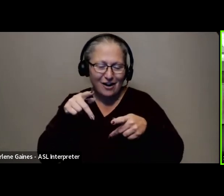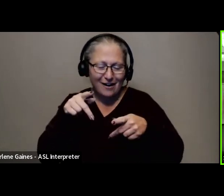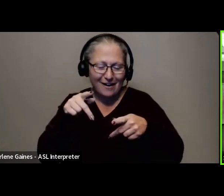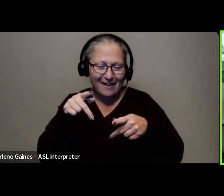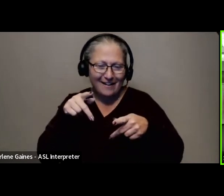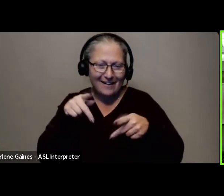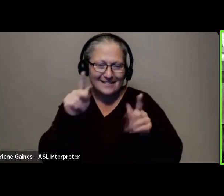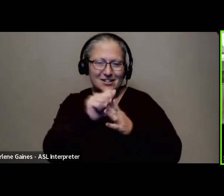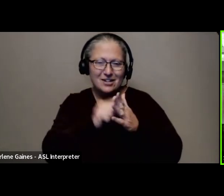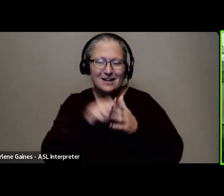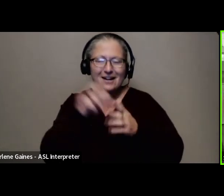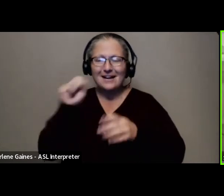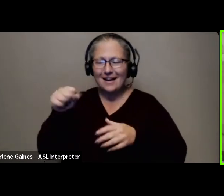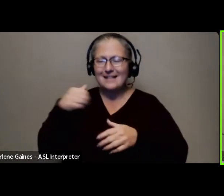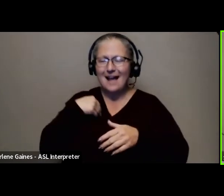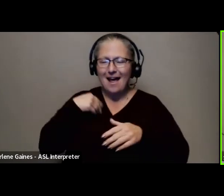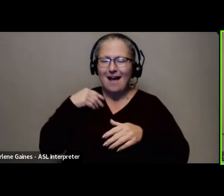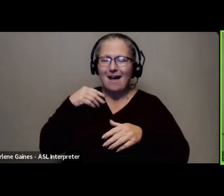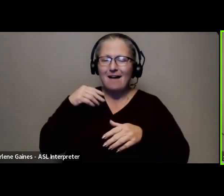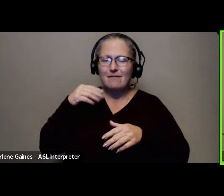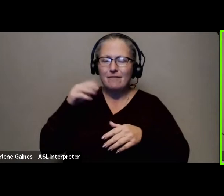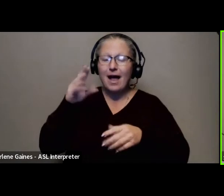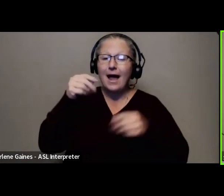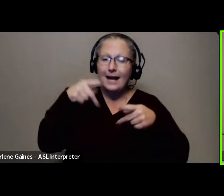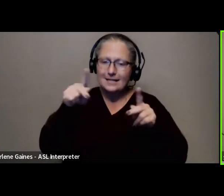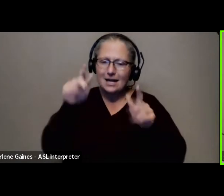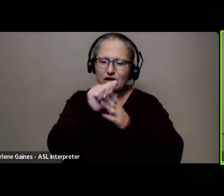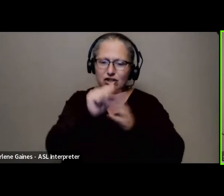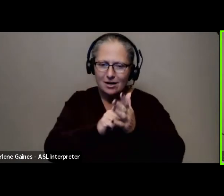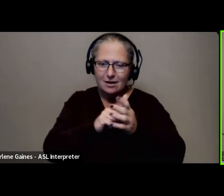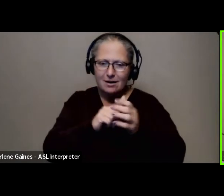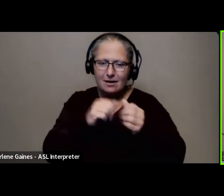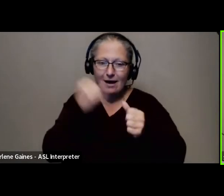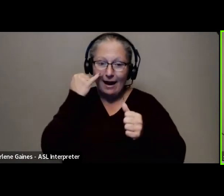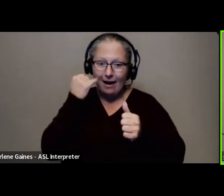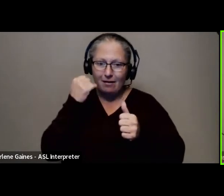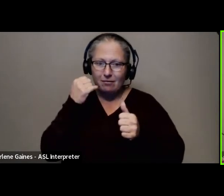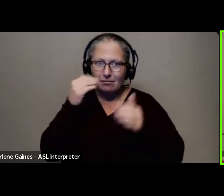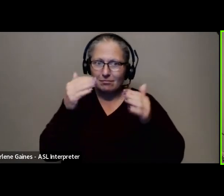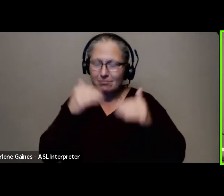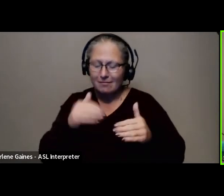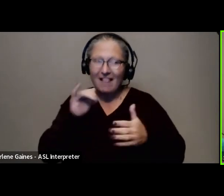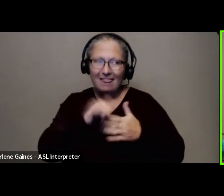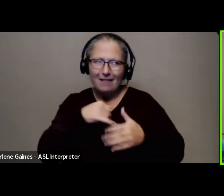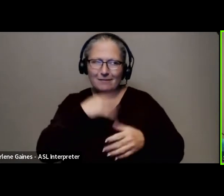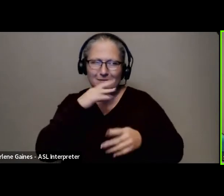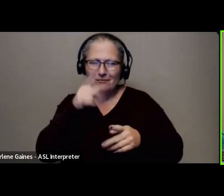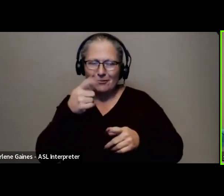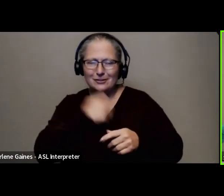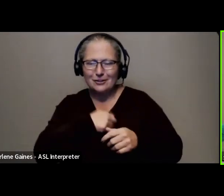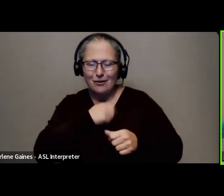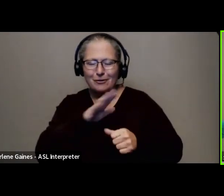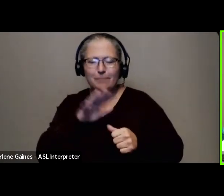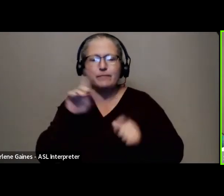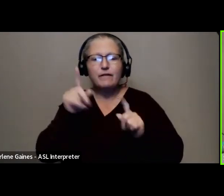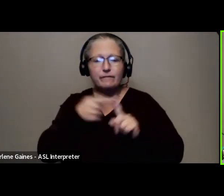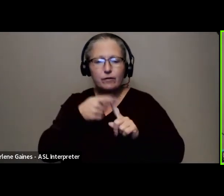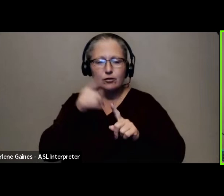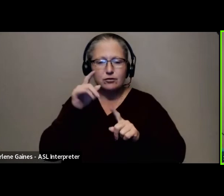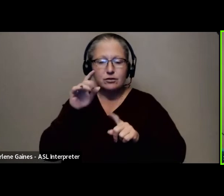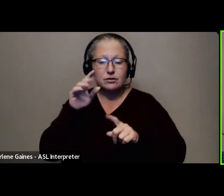again. do have personnel actions. Oh, and the consent agenda. Yeah. If we get past that. That's what I said first. Okay, Yes. sorry. So let's start with